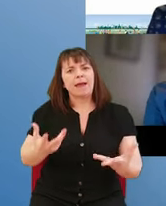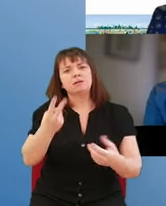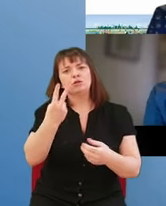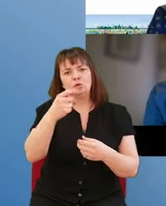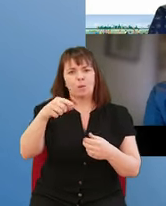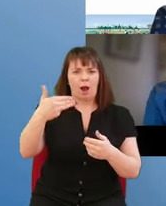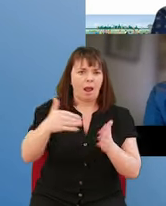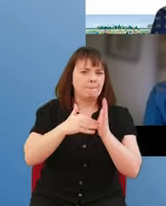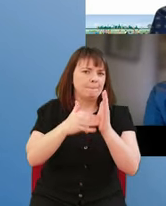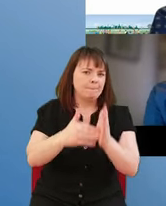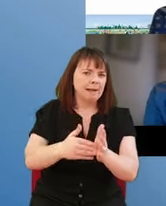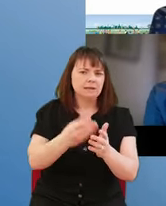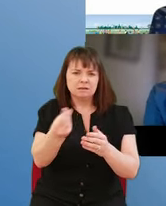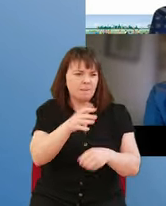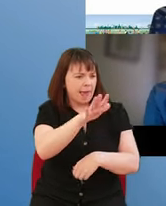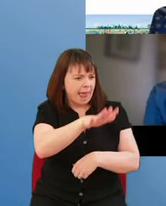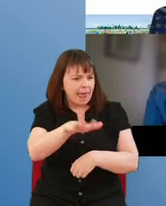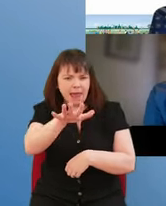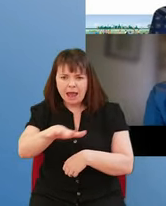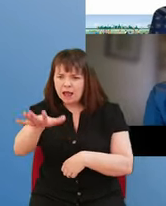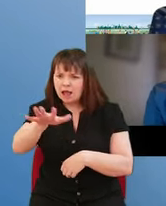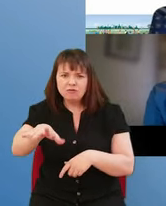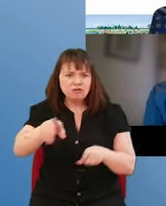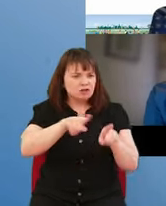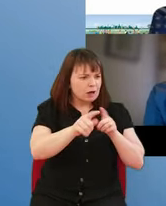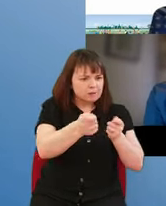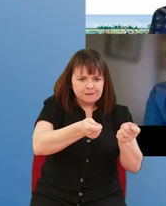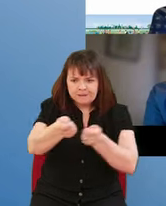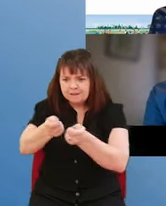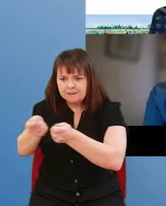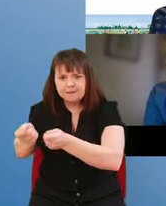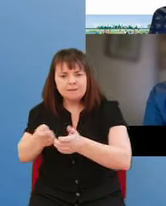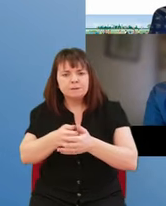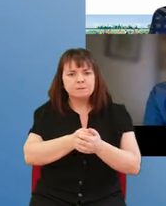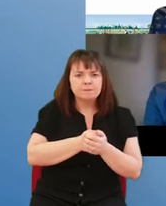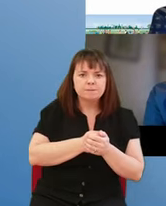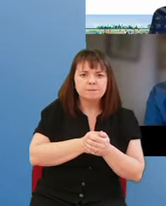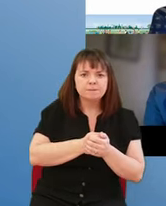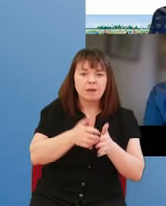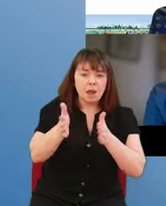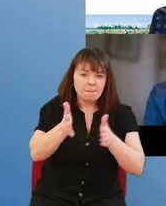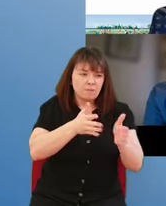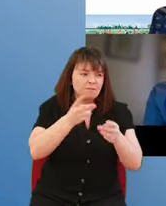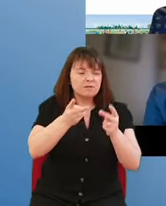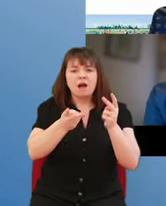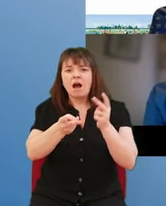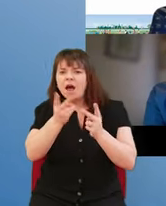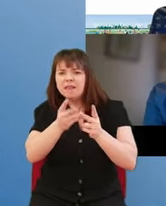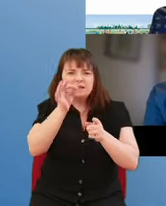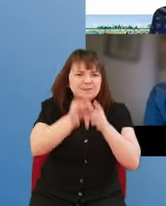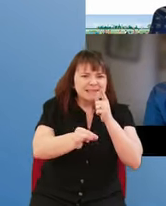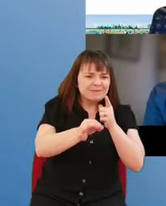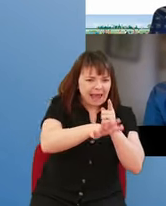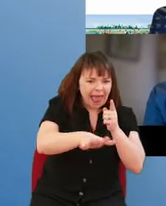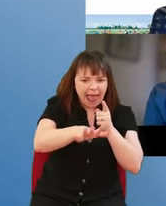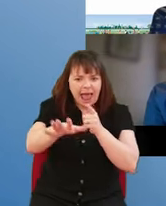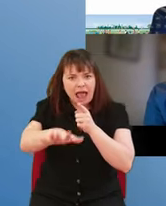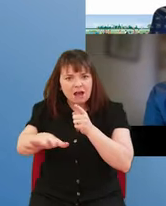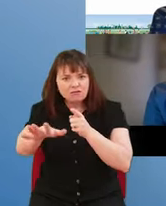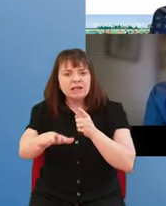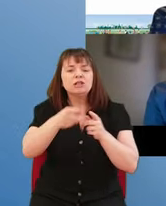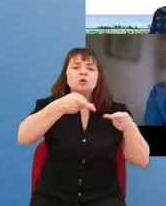fund, we can see in this key area of investment is still predominantly on plan, with a few small favourable variances to